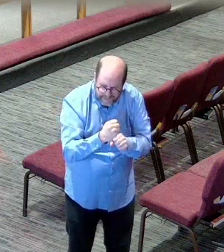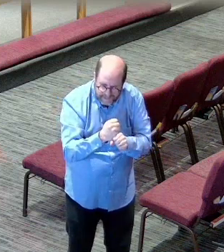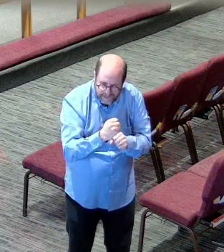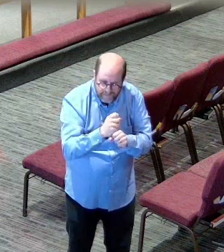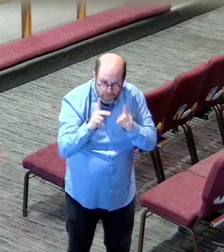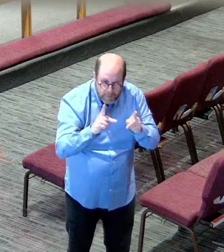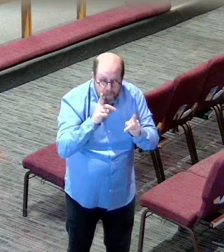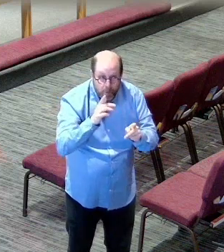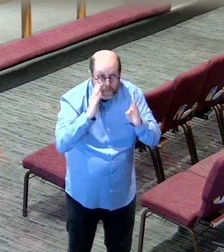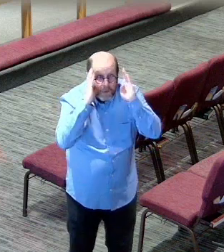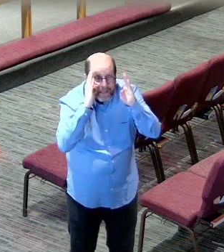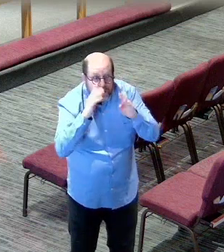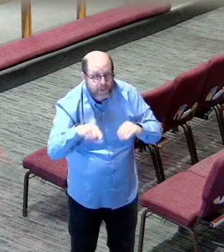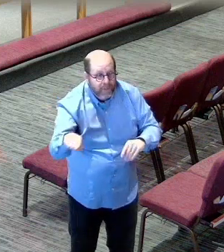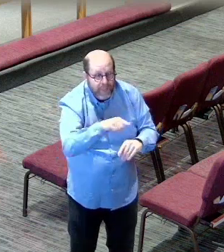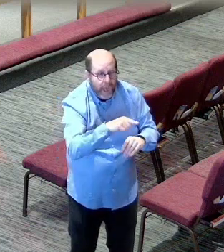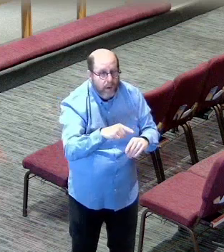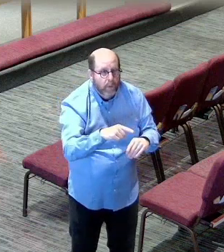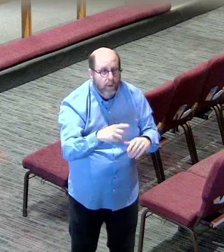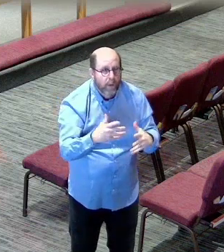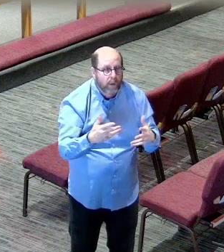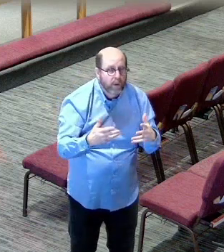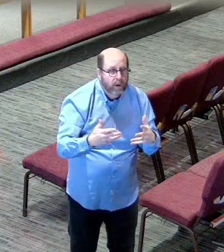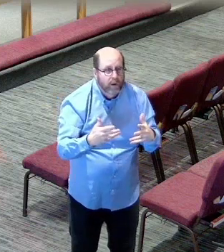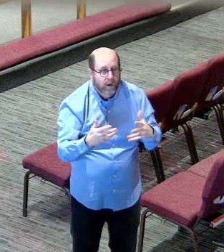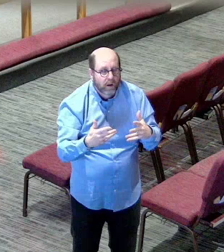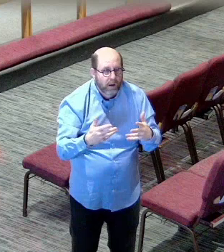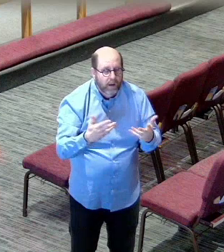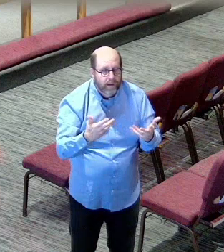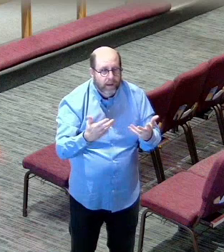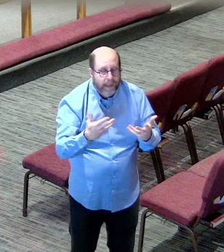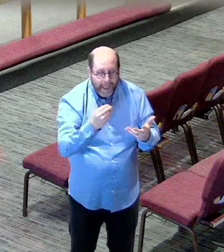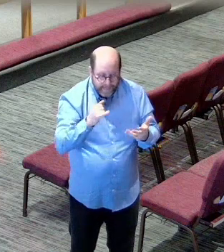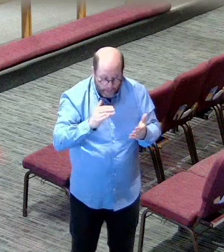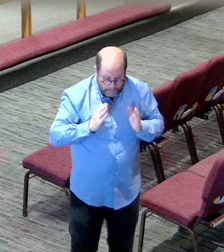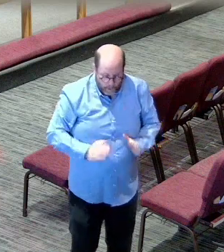listeners into jeopardy, not to say their own faith as well.